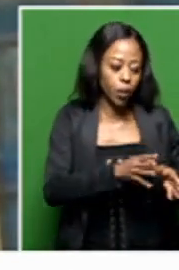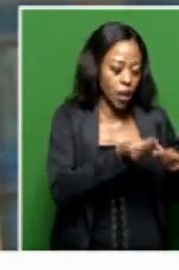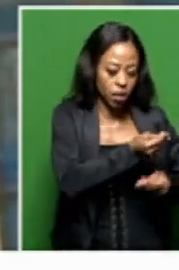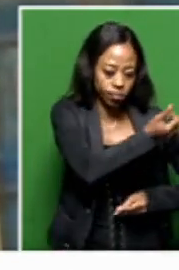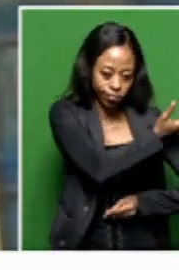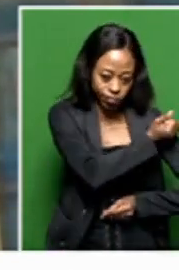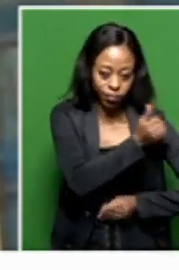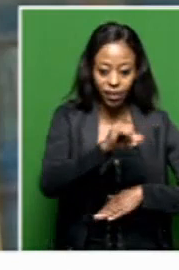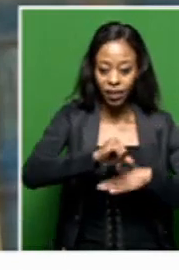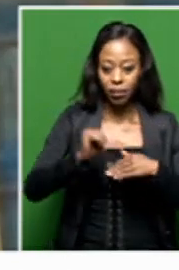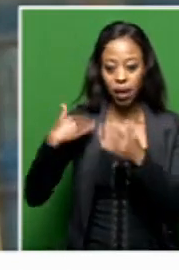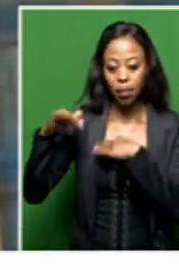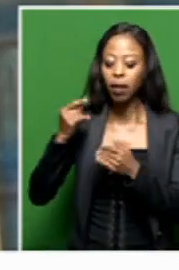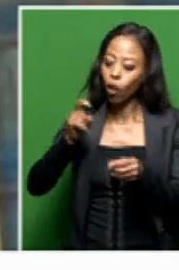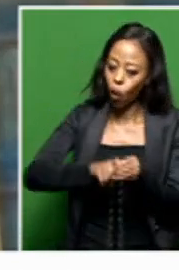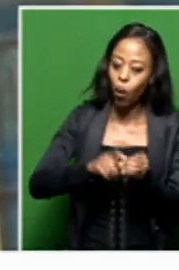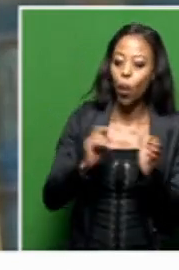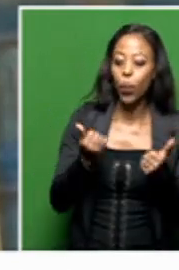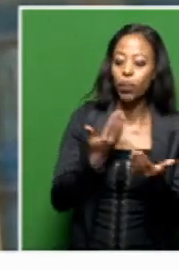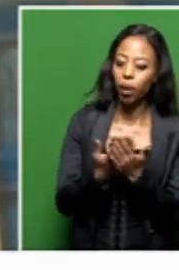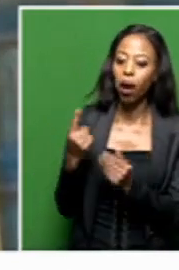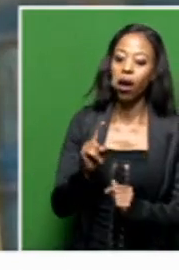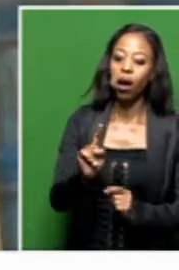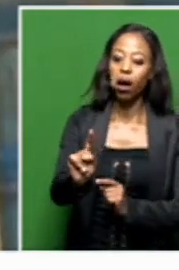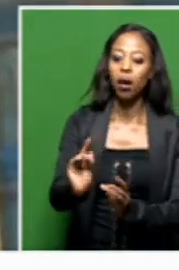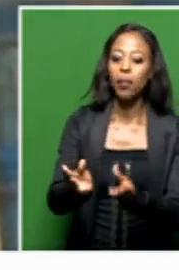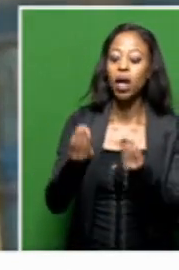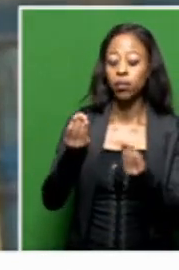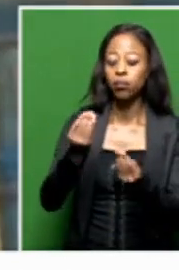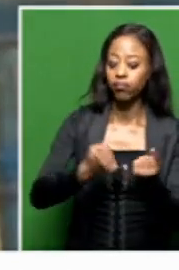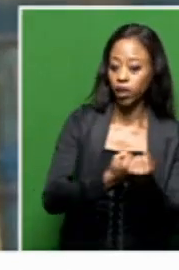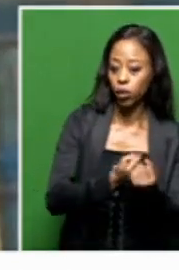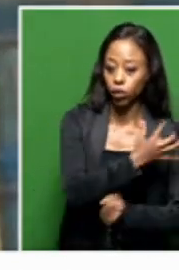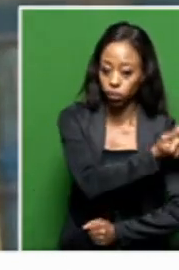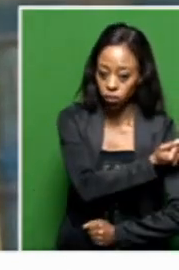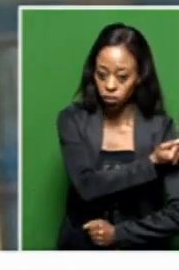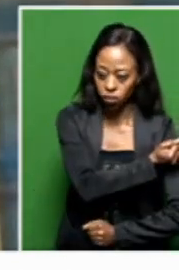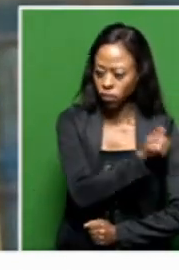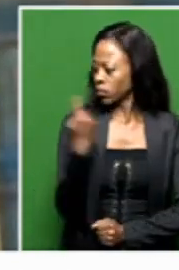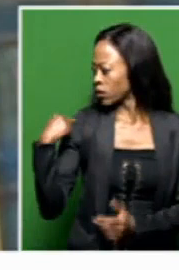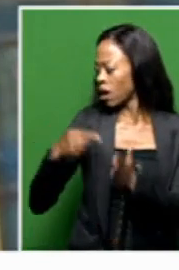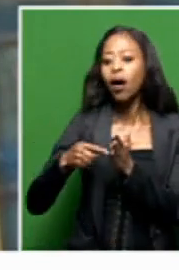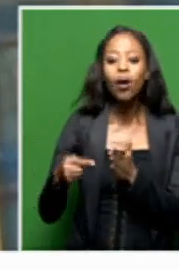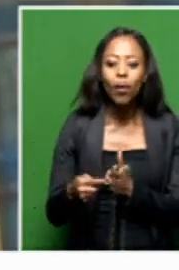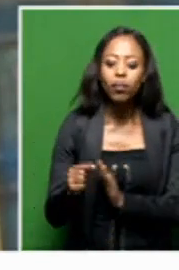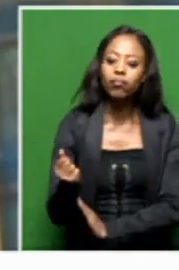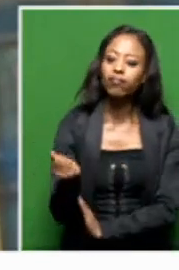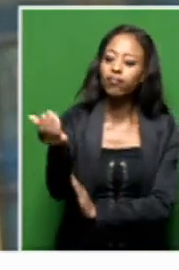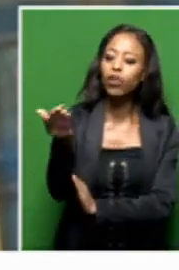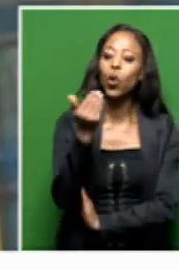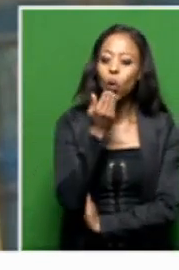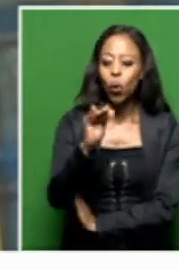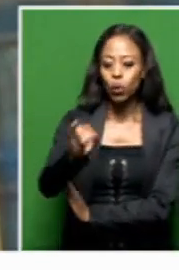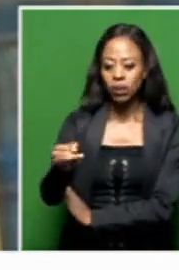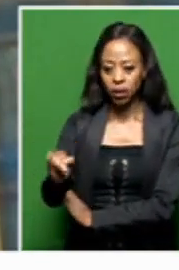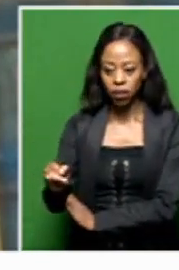vaccinated 6 months ago begin to qualify for that booster. And then in this past week, the application that was made by